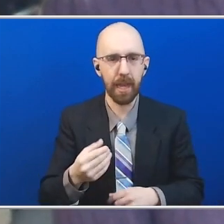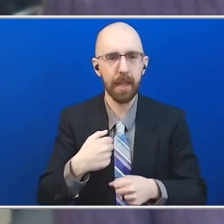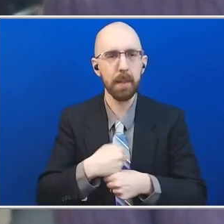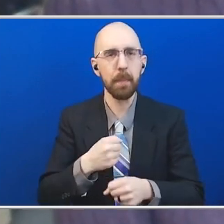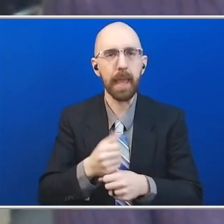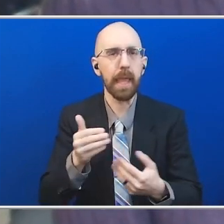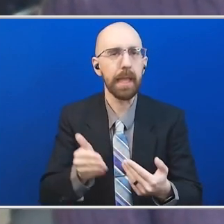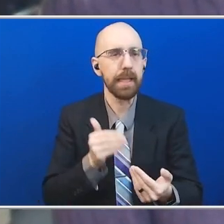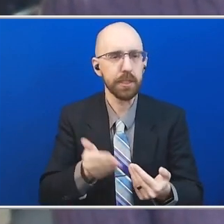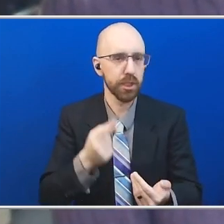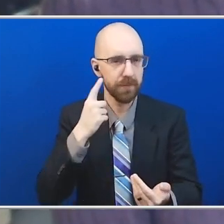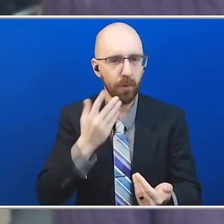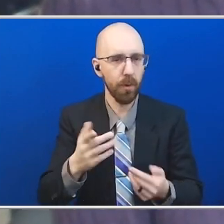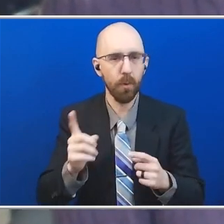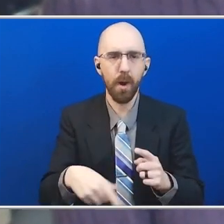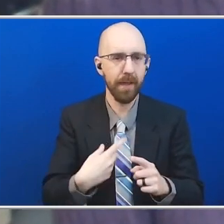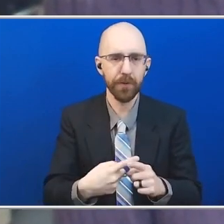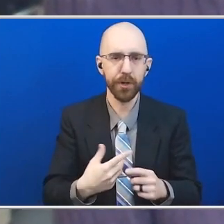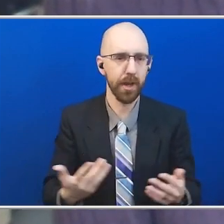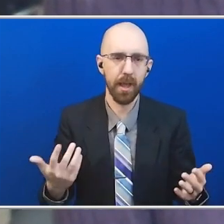for you when you're